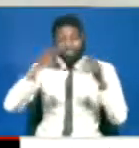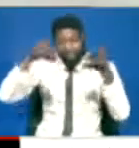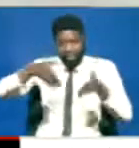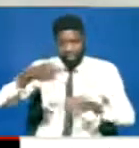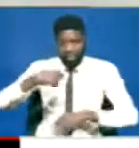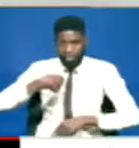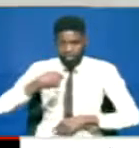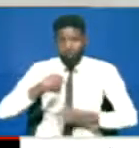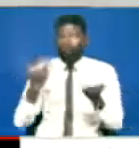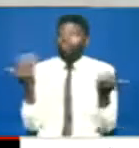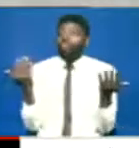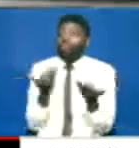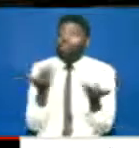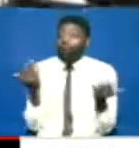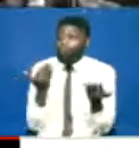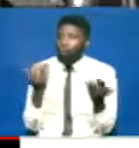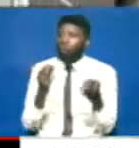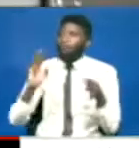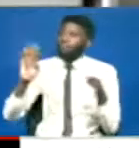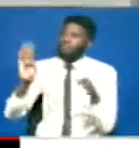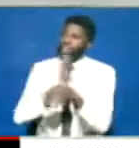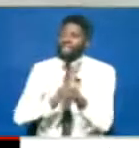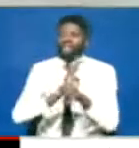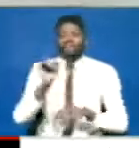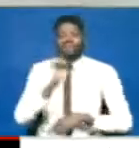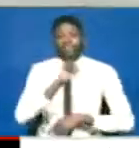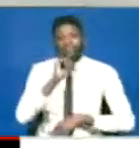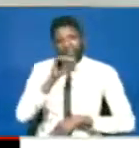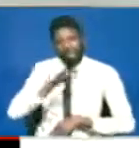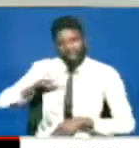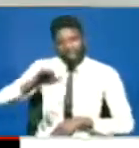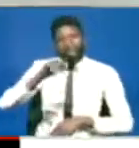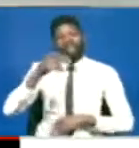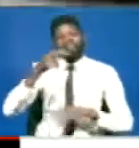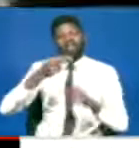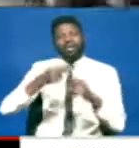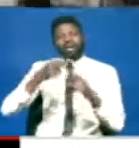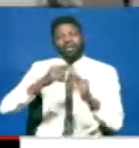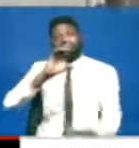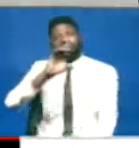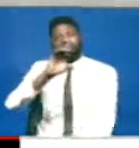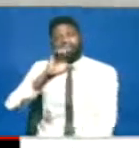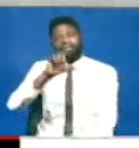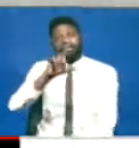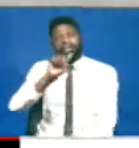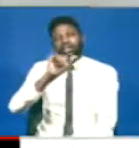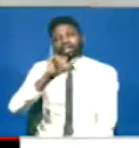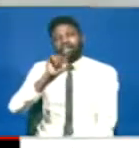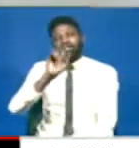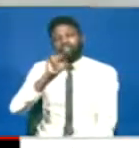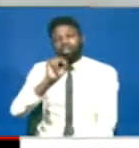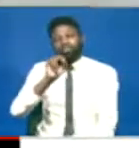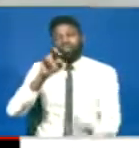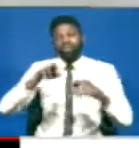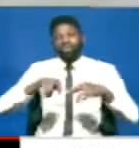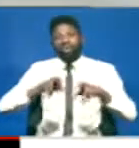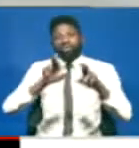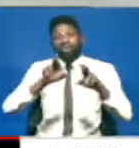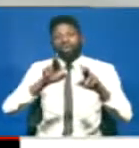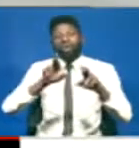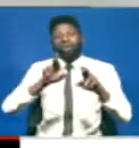at one of the busiest streets called Clayton Road in Birmingham, just a few minutes